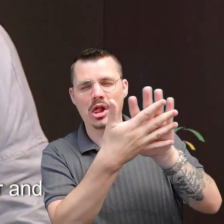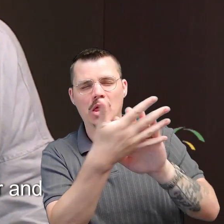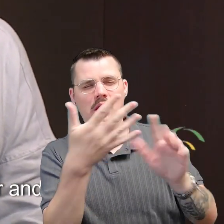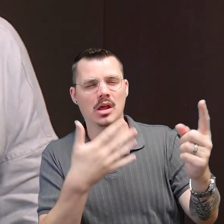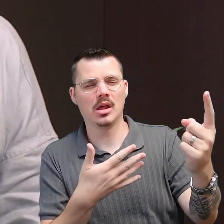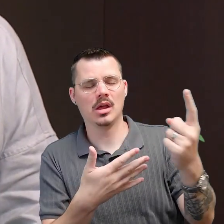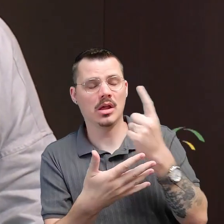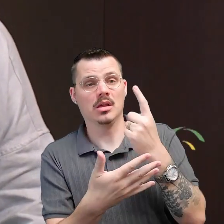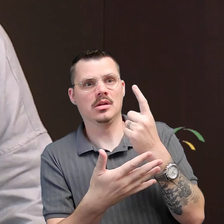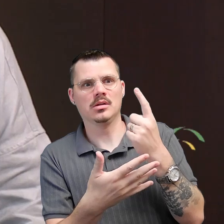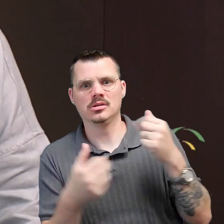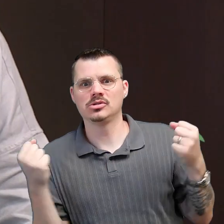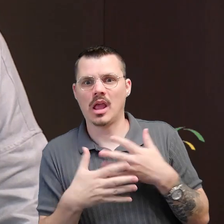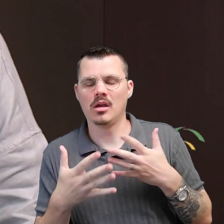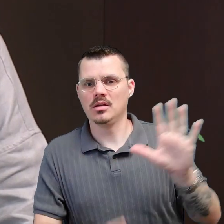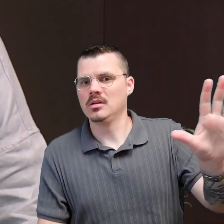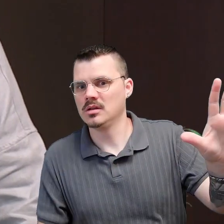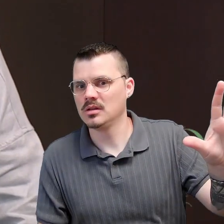blur and startle her.